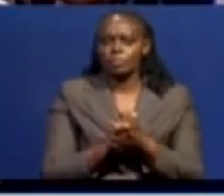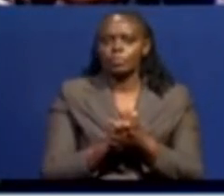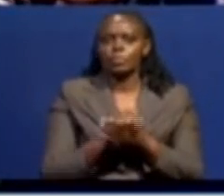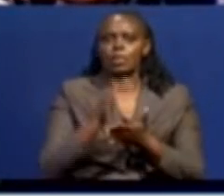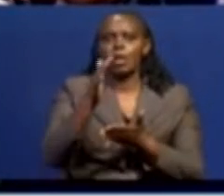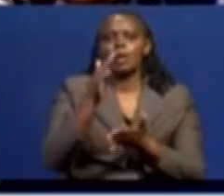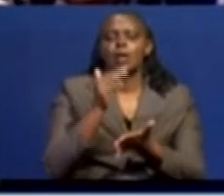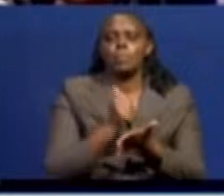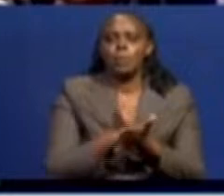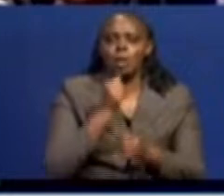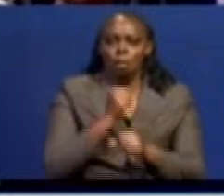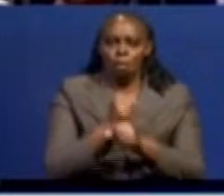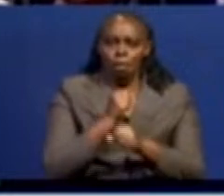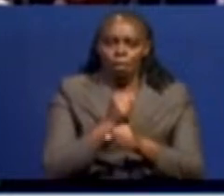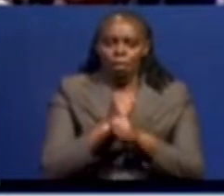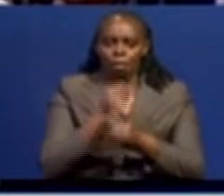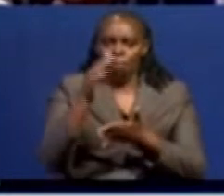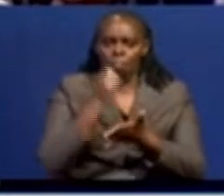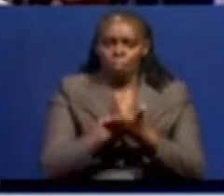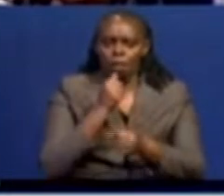to appointment